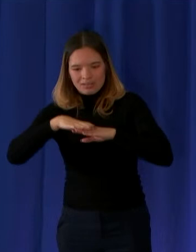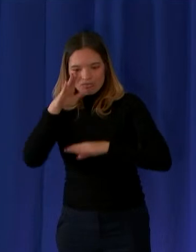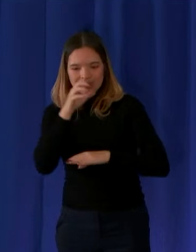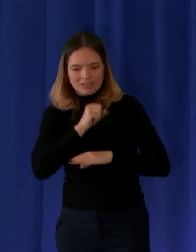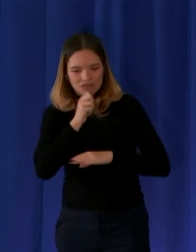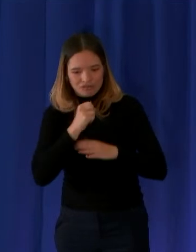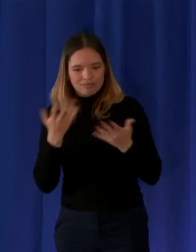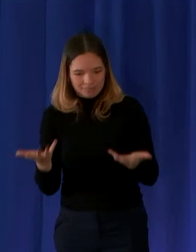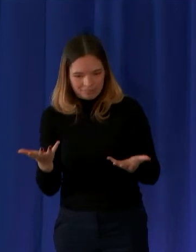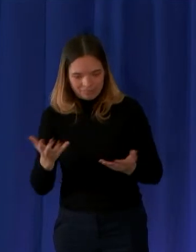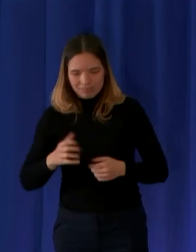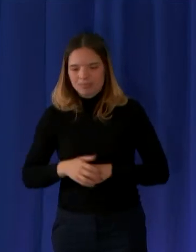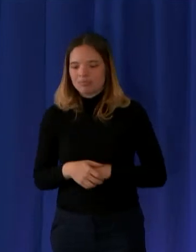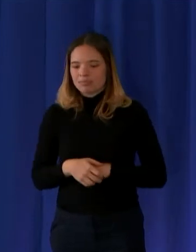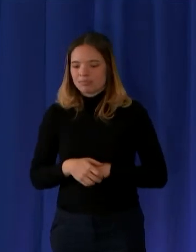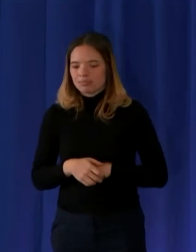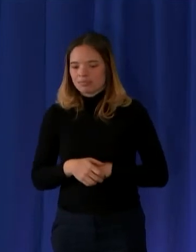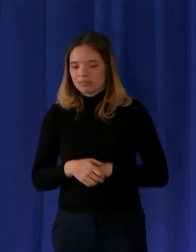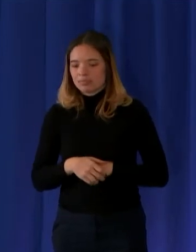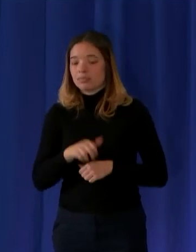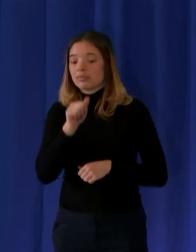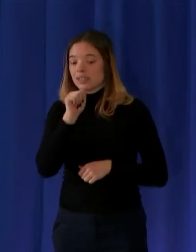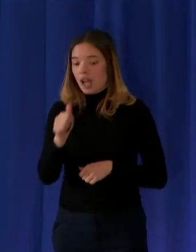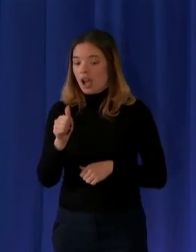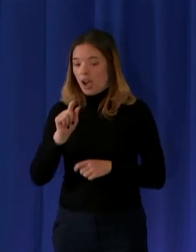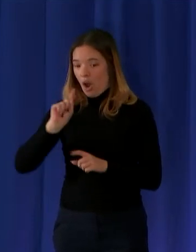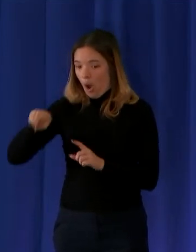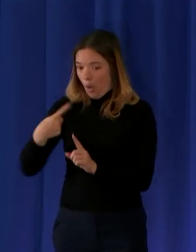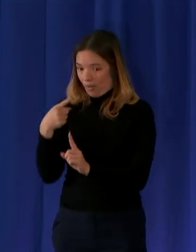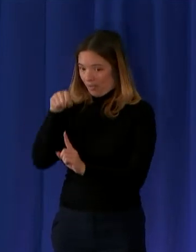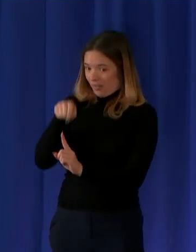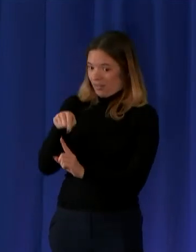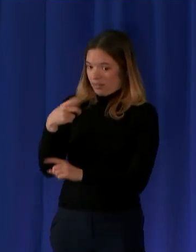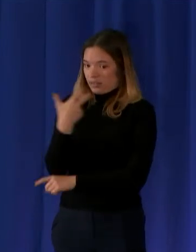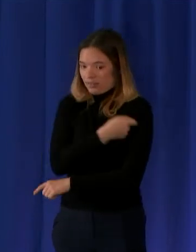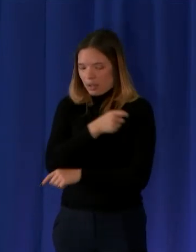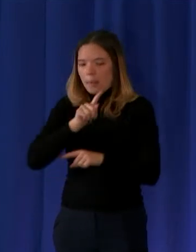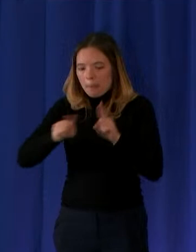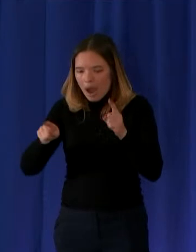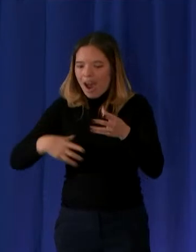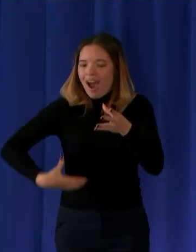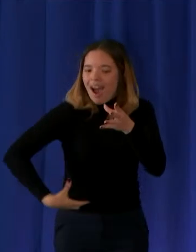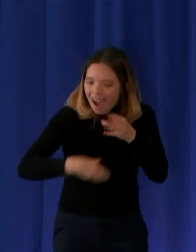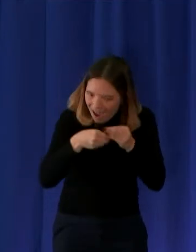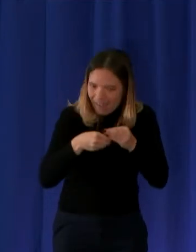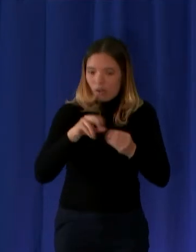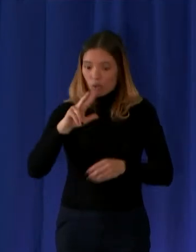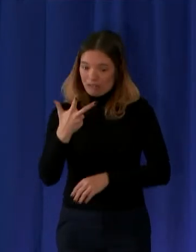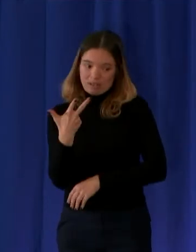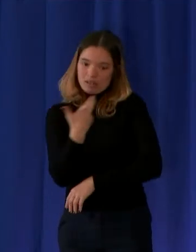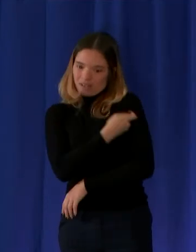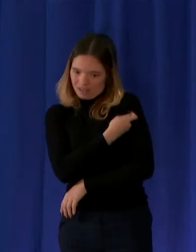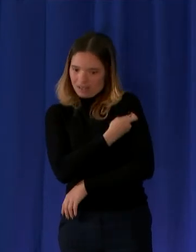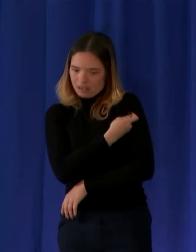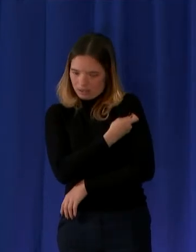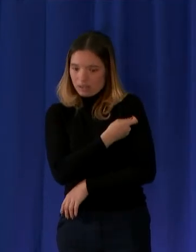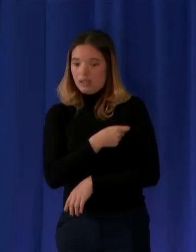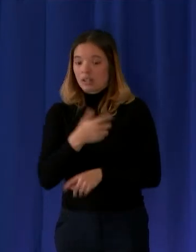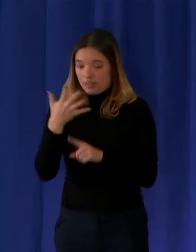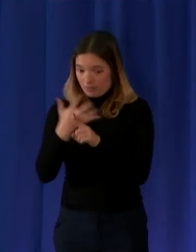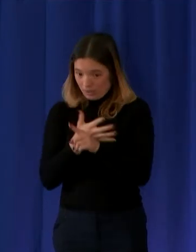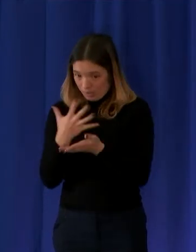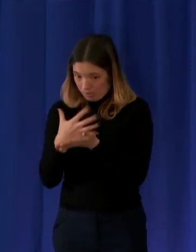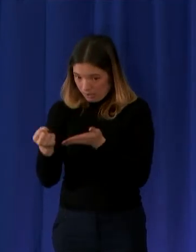So it's extremely important to move from being not only fully vaccinated, but being boosted when your 5 months is